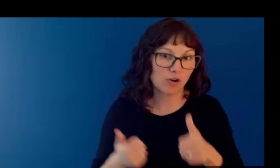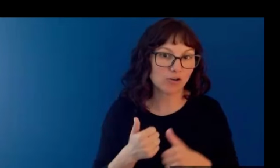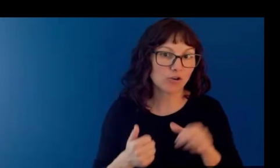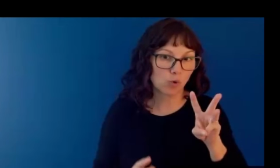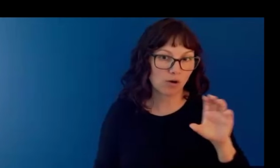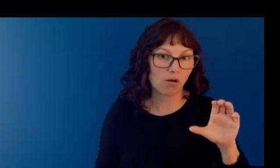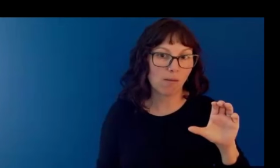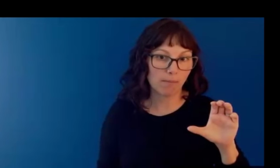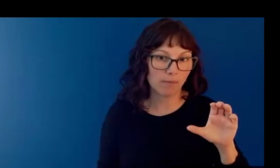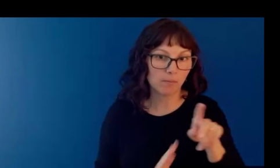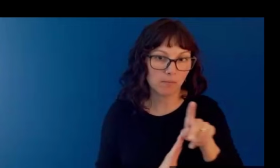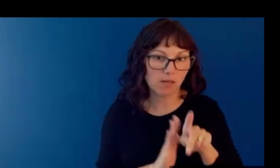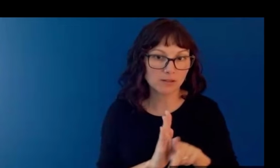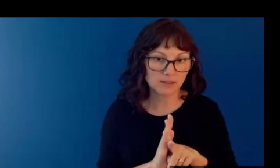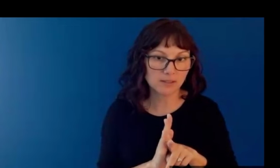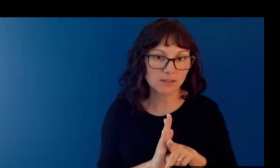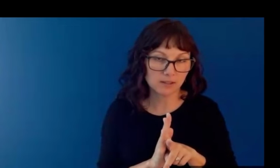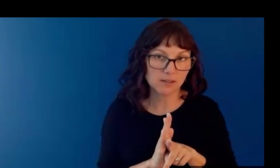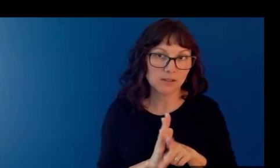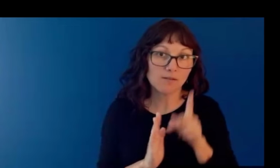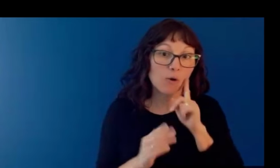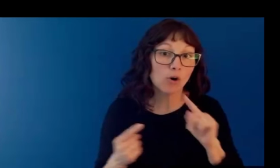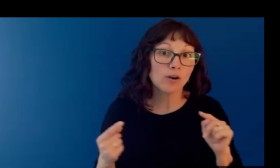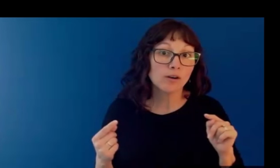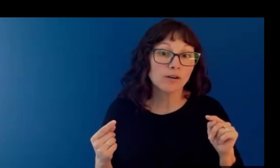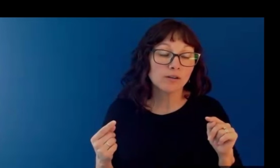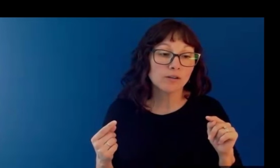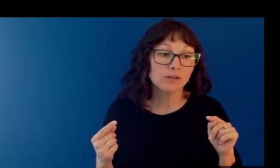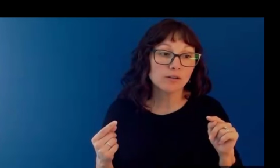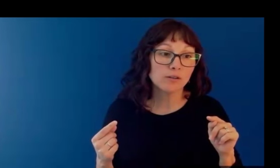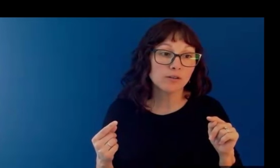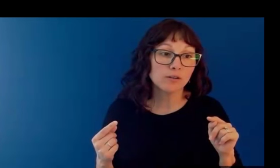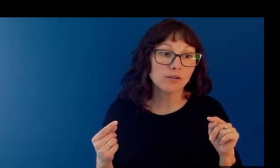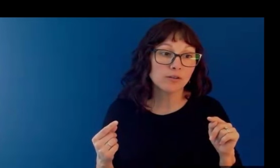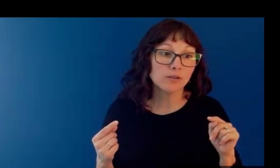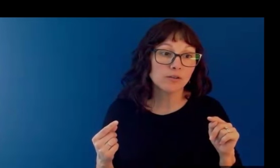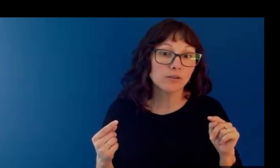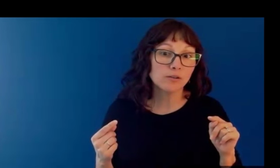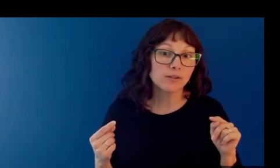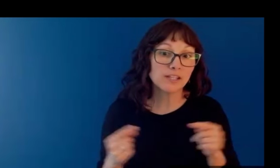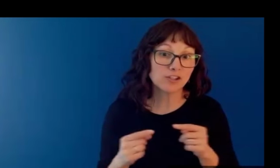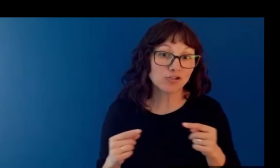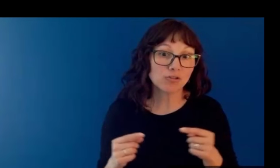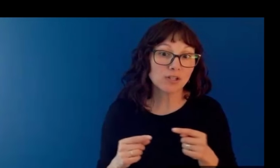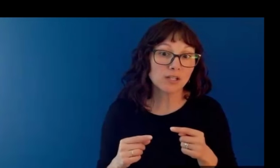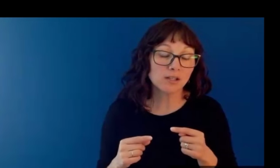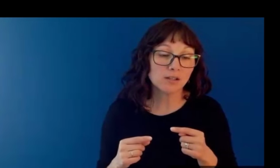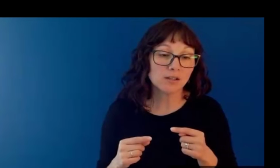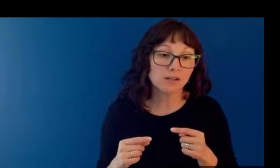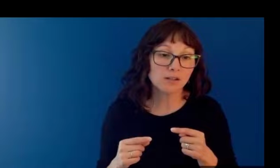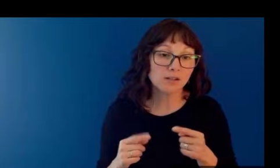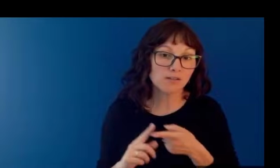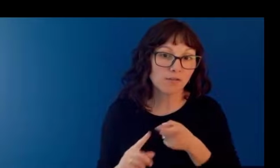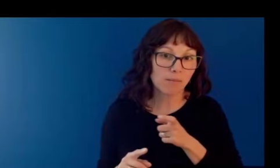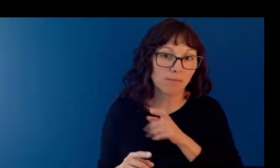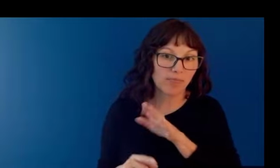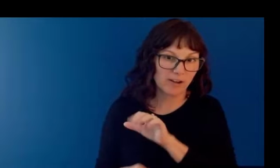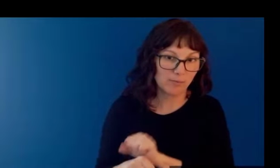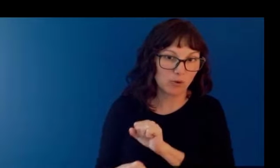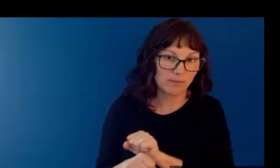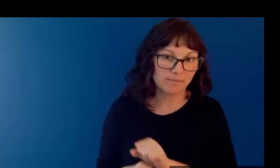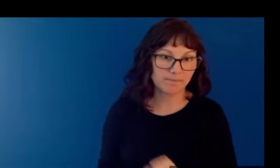workers' comp policy for injuries resulting from their